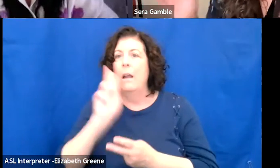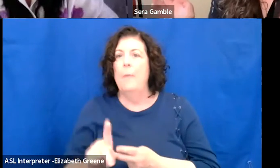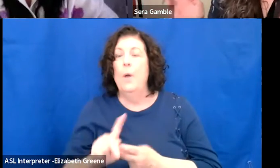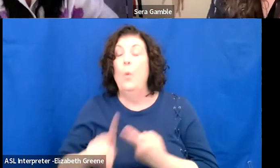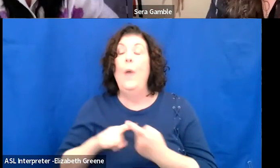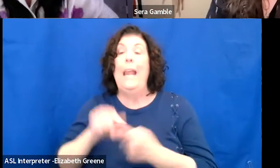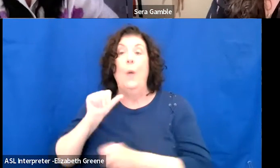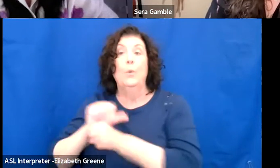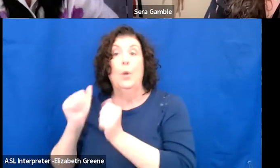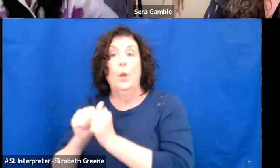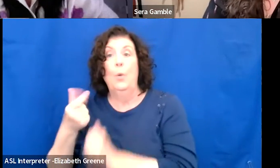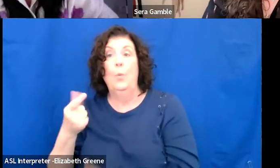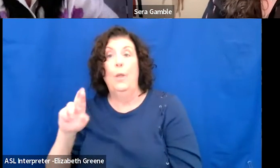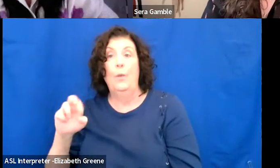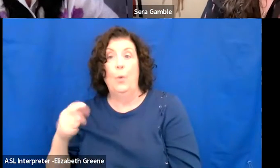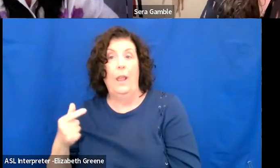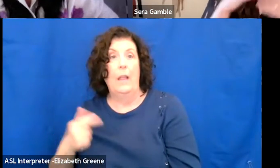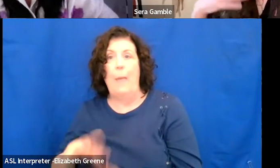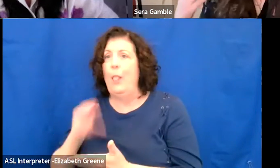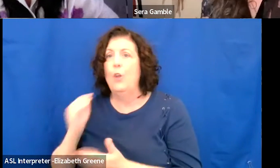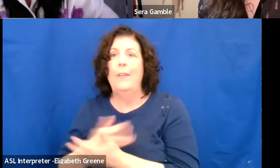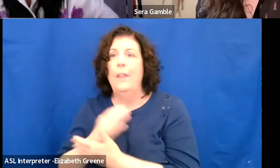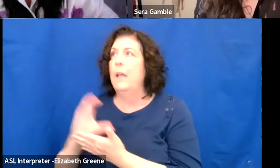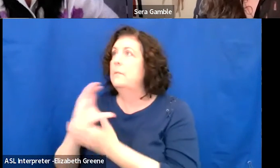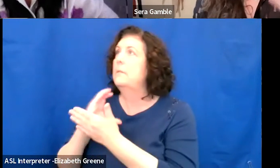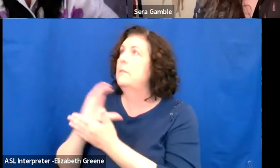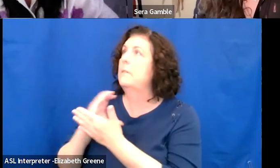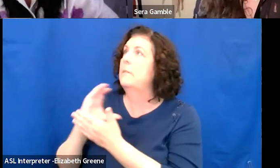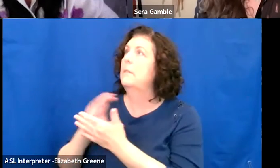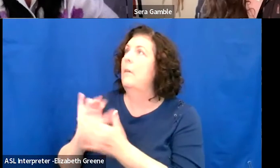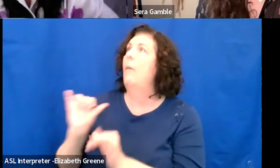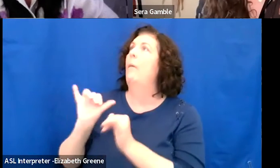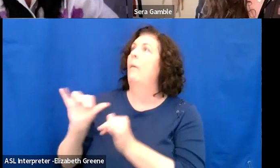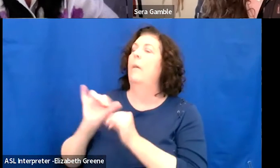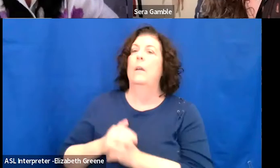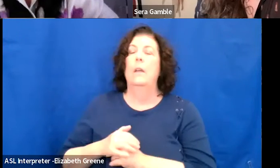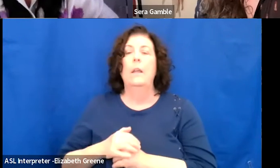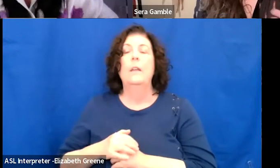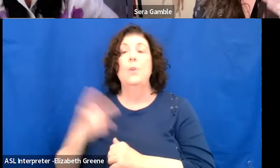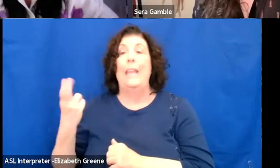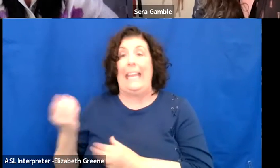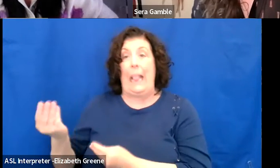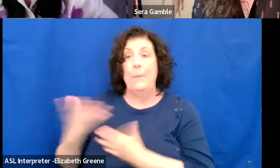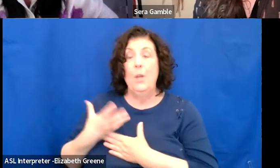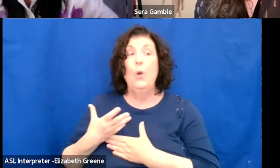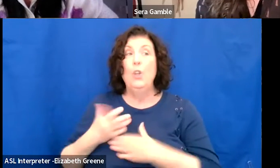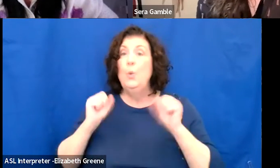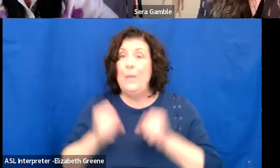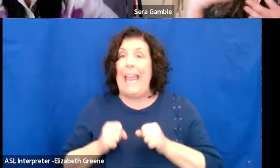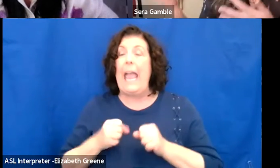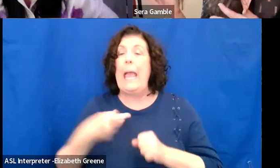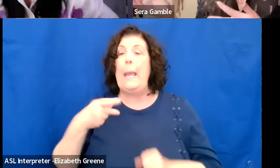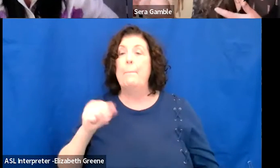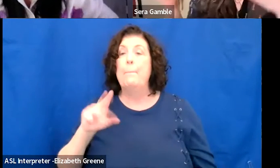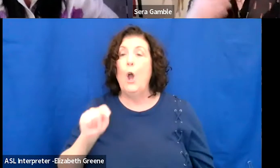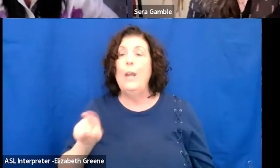I just learned it all from him, basically. He's like, there is a way to part friends. There is a way to just say, we